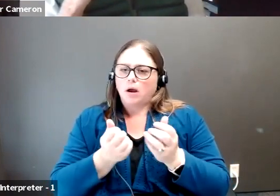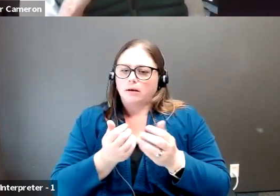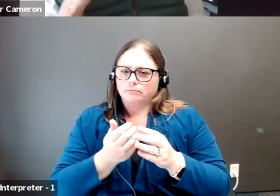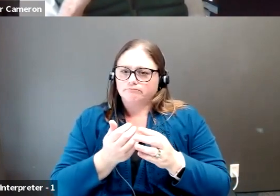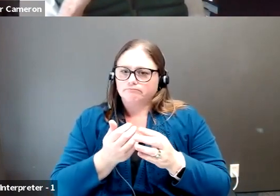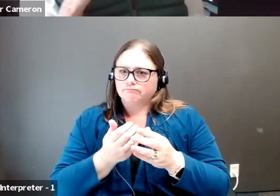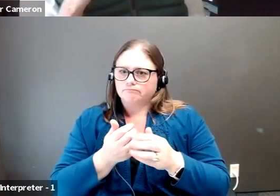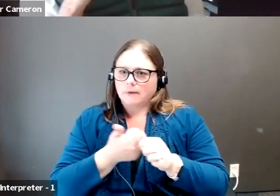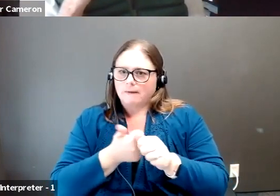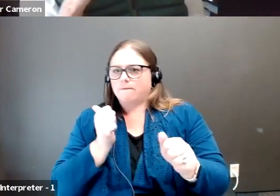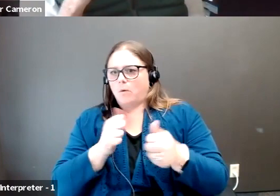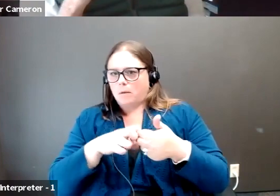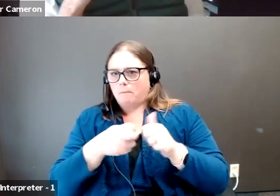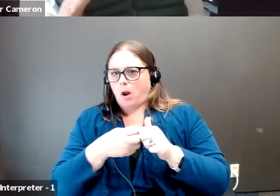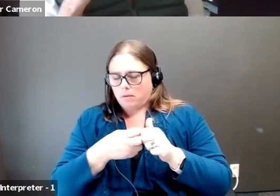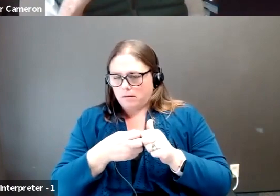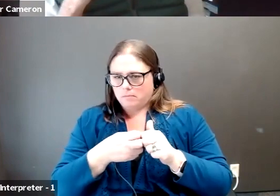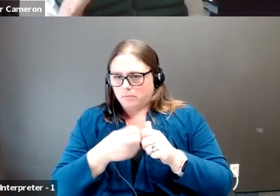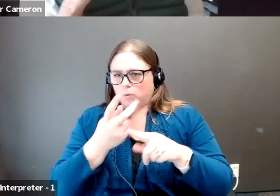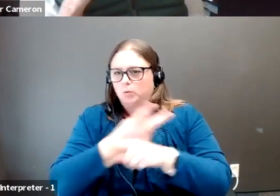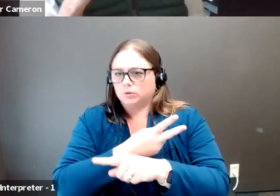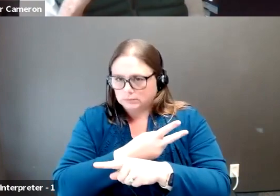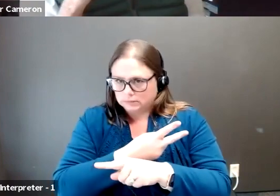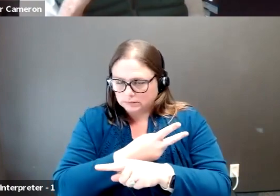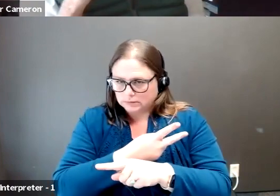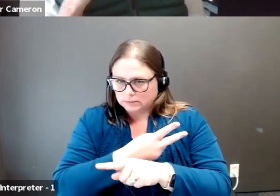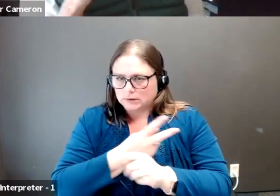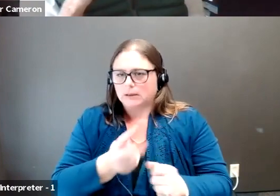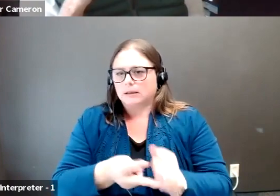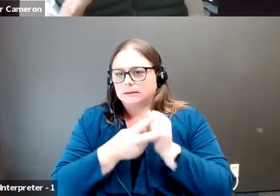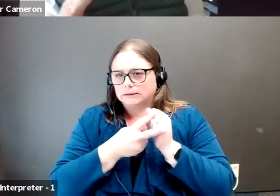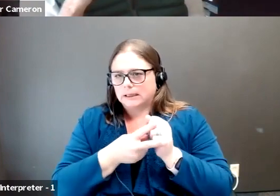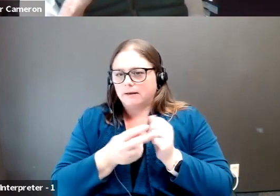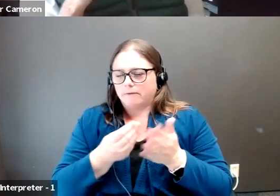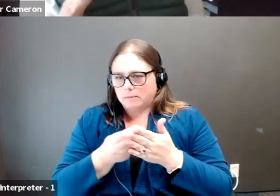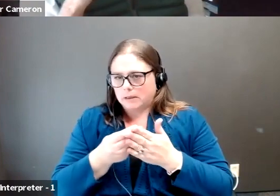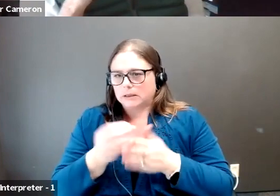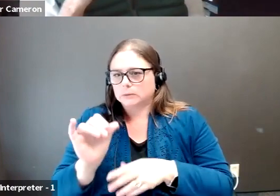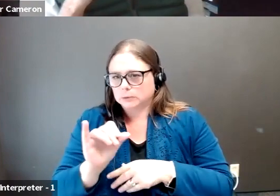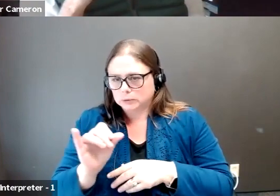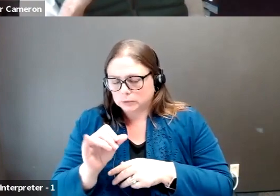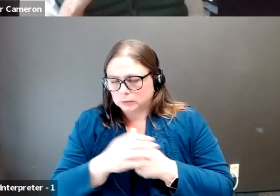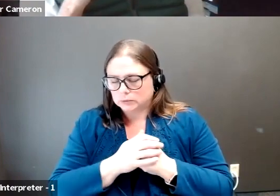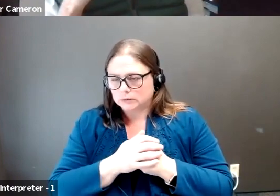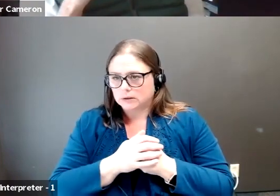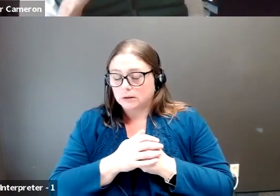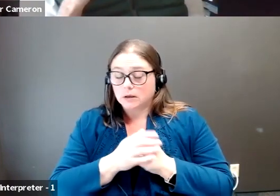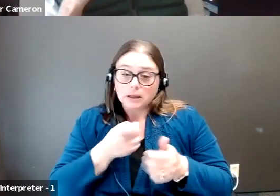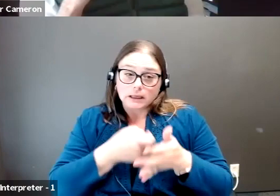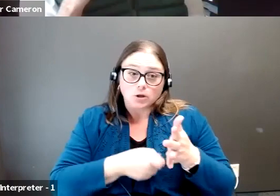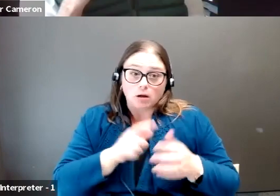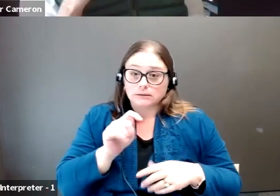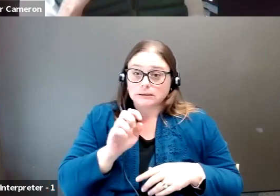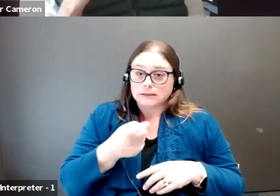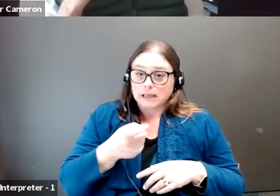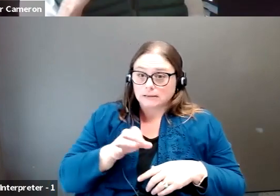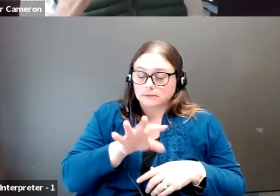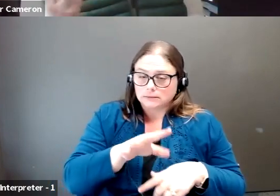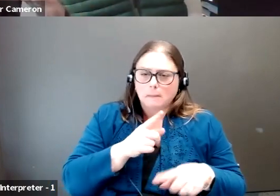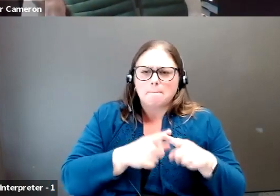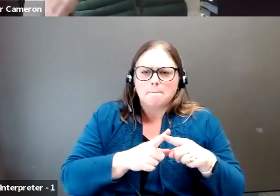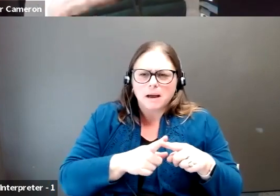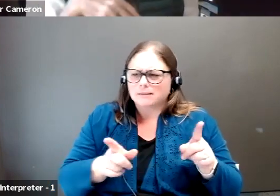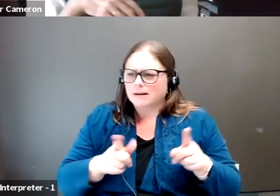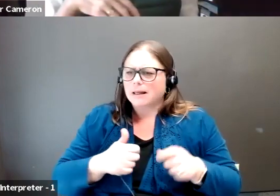costliest side of this. It's both costly in terms of us as terms of taxpayers for it, but it's also costly in terms of the life value for